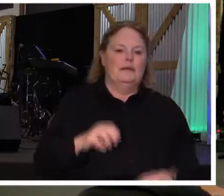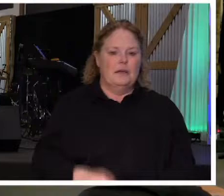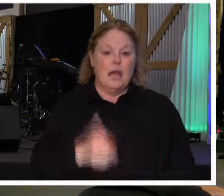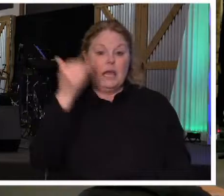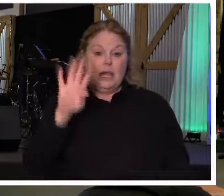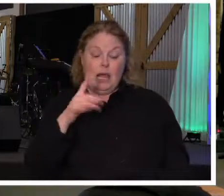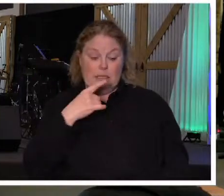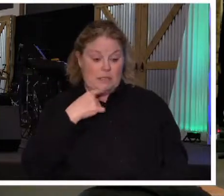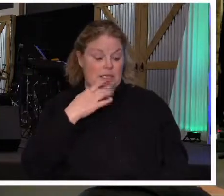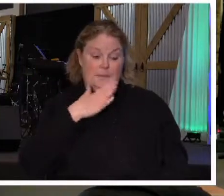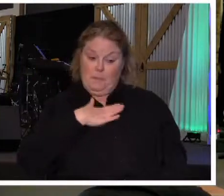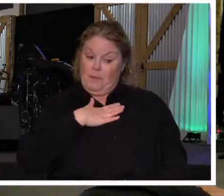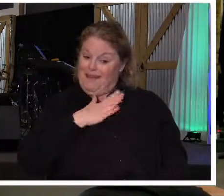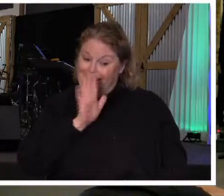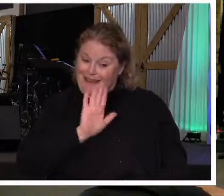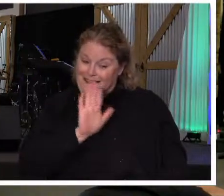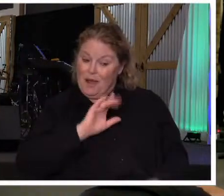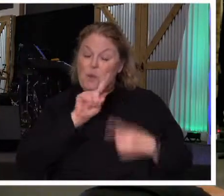you with my glory,